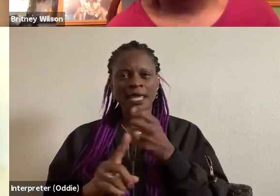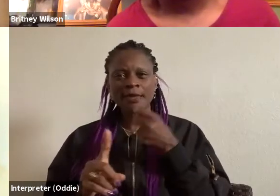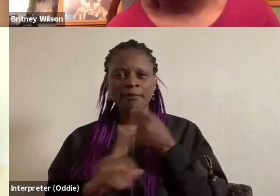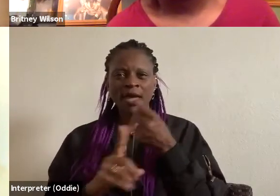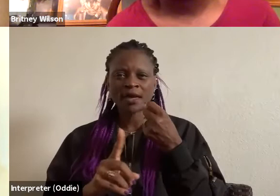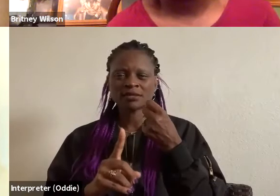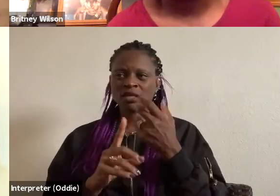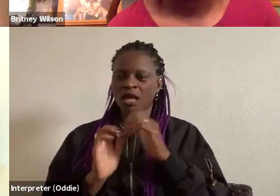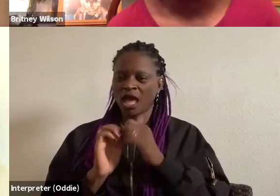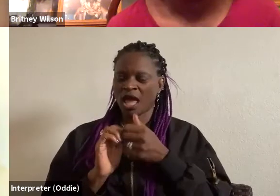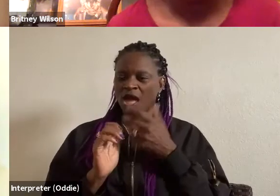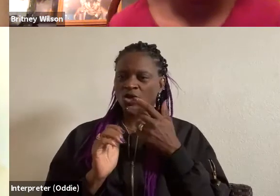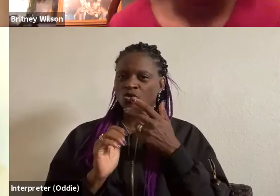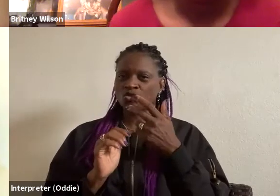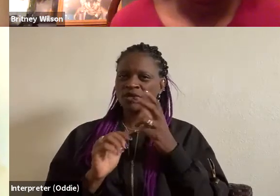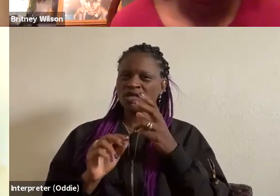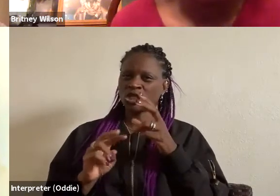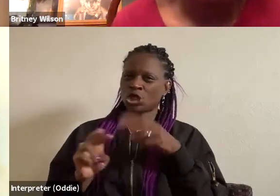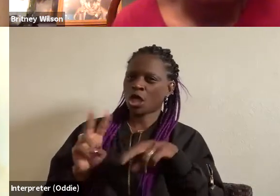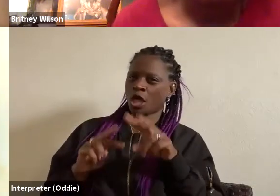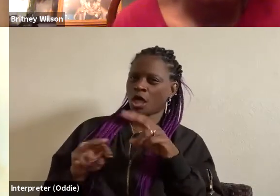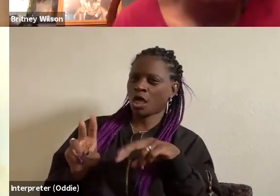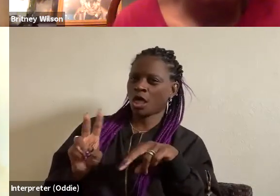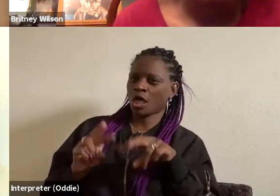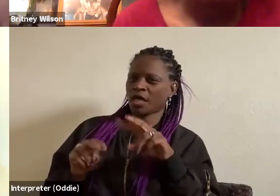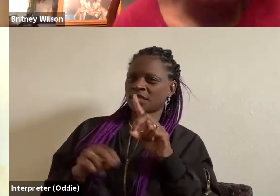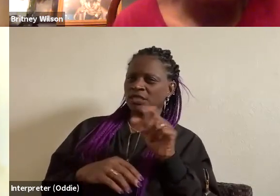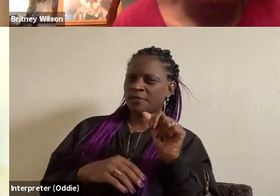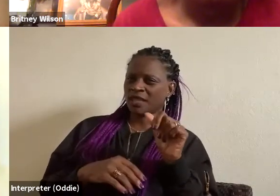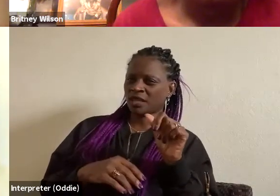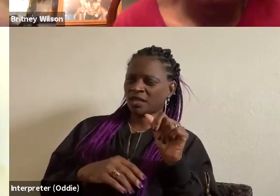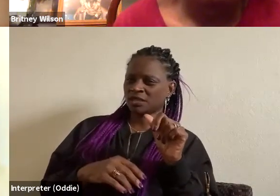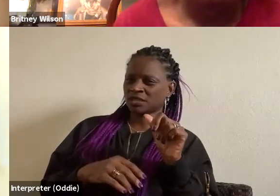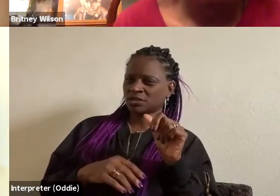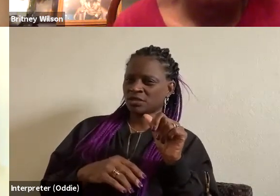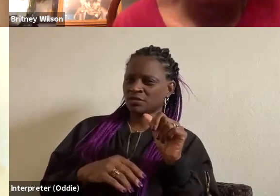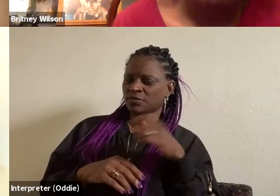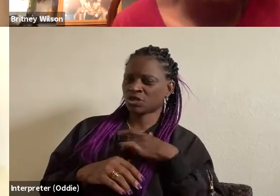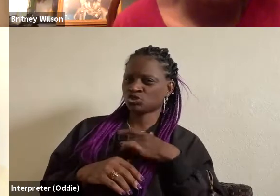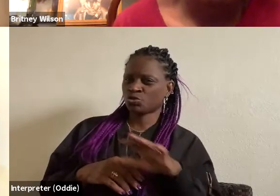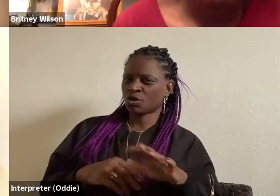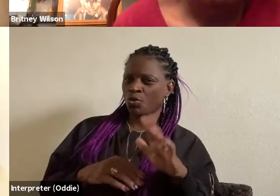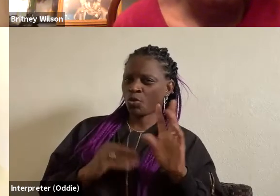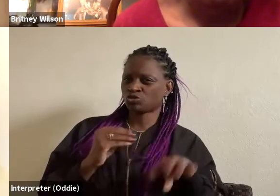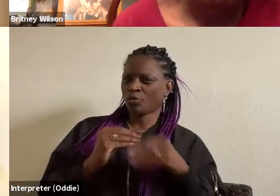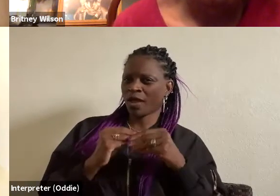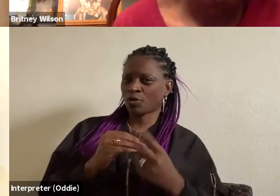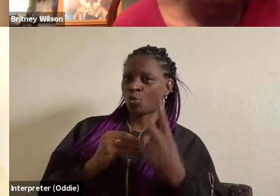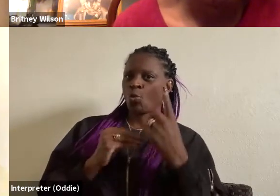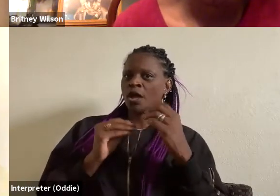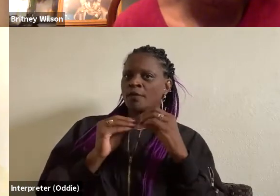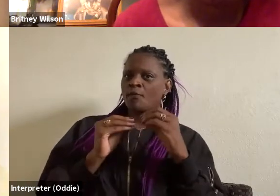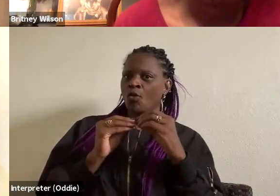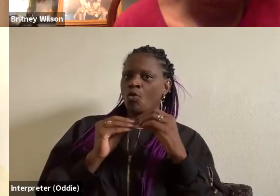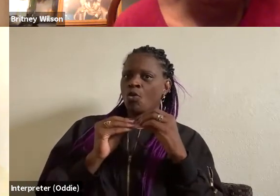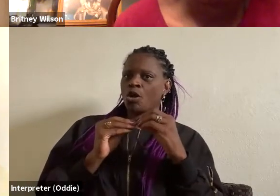view disability from a cultural standpoint of not wanting to have that one more thing on our Black list. You know, and we see that with